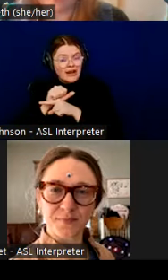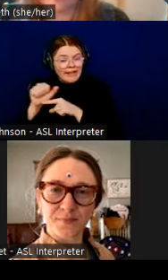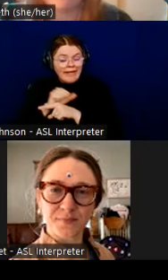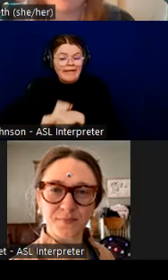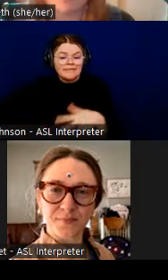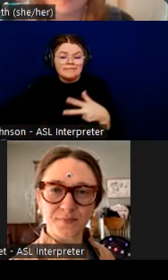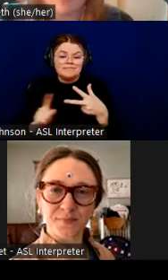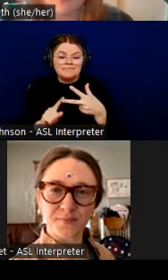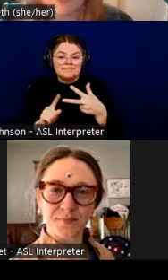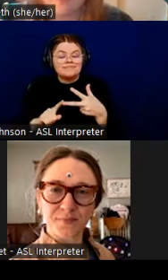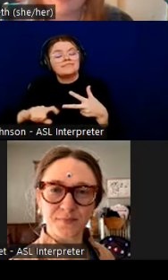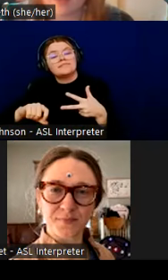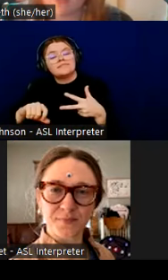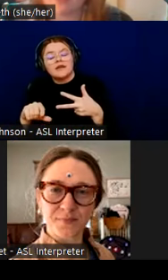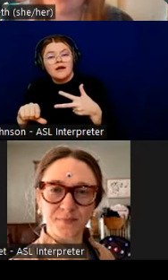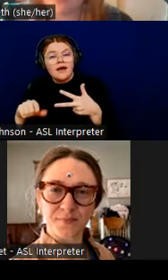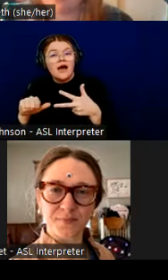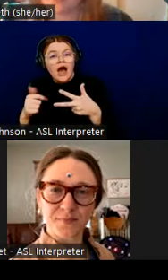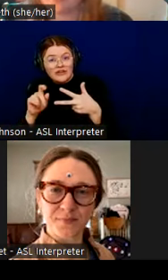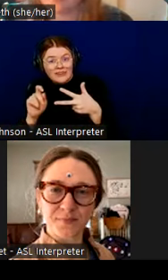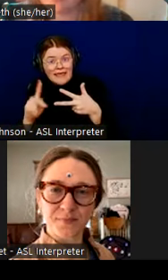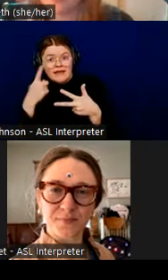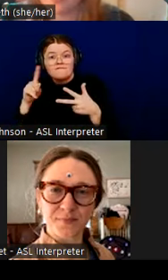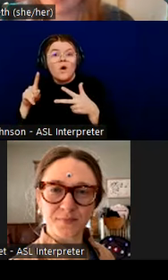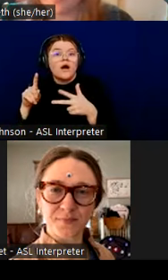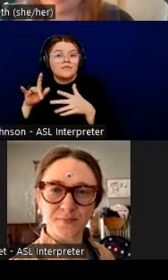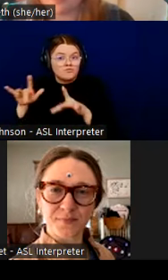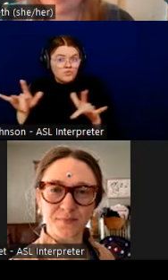watch our webinar recordings, check out upcoming events,